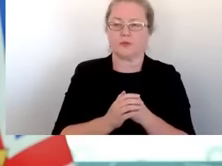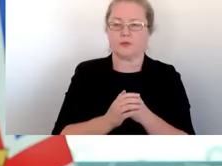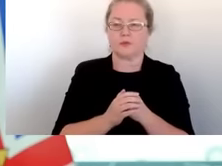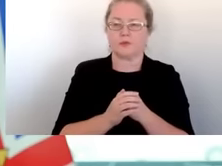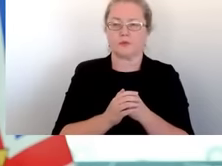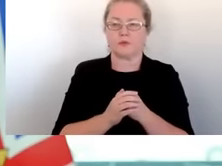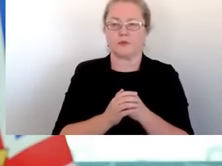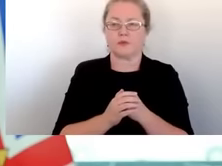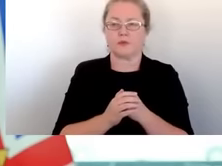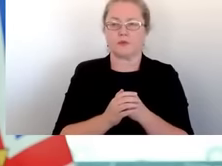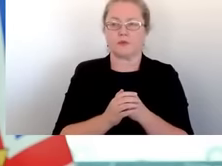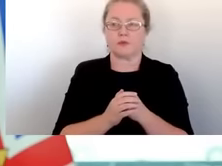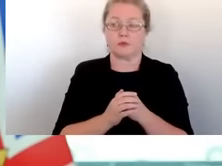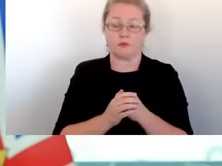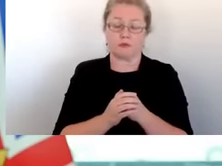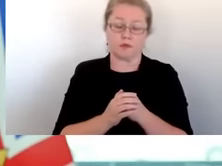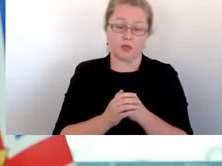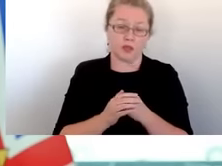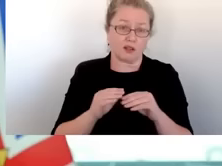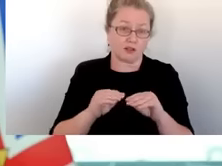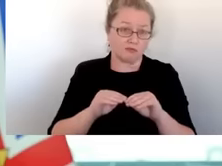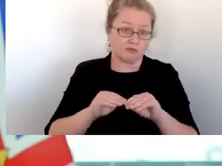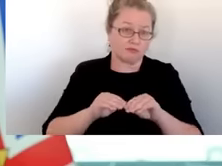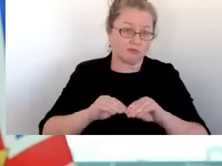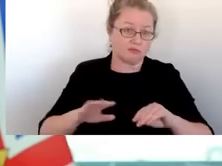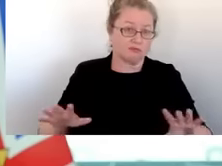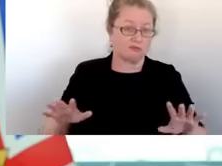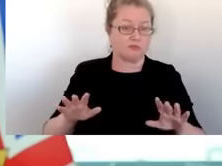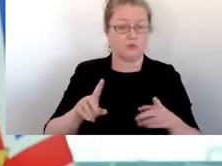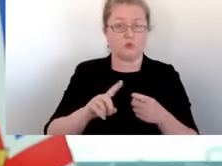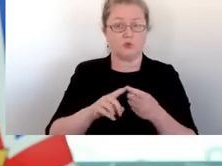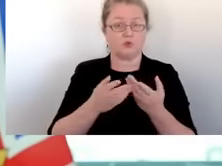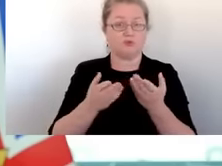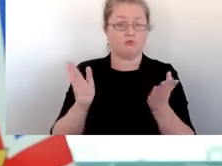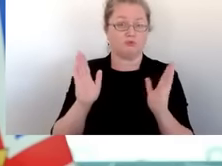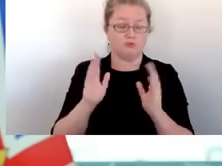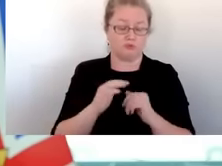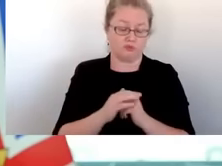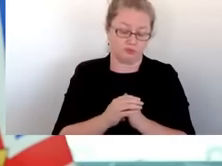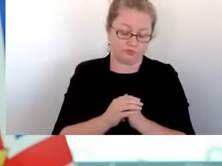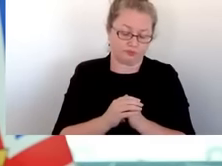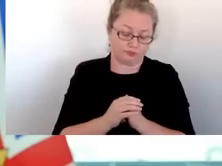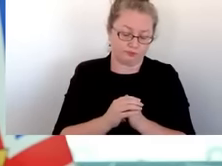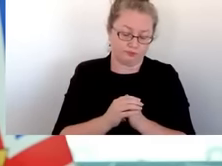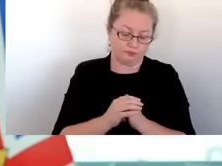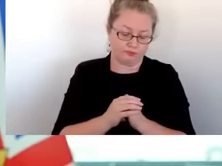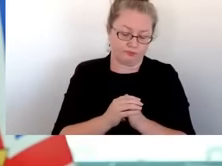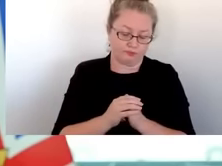point, the health authorities will move out to start their vaccinations in long-term care and assisted living.